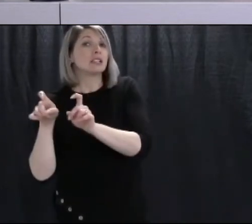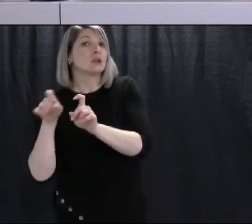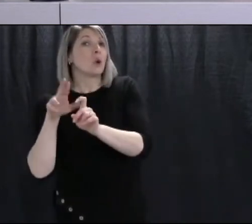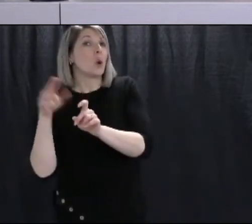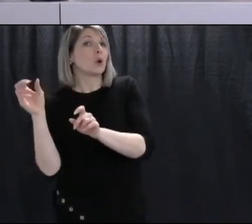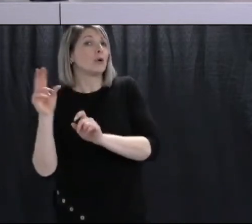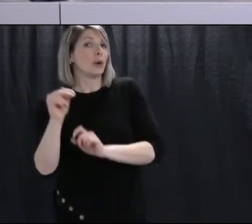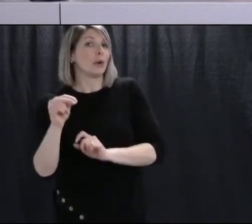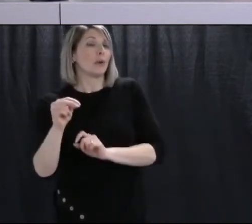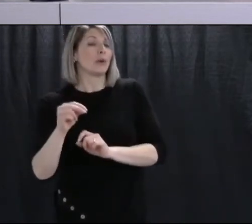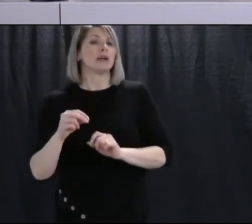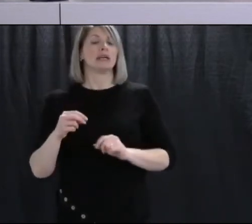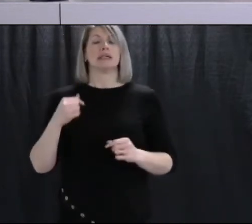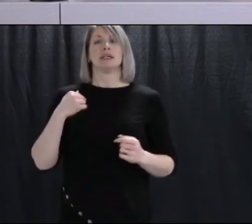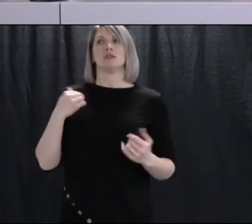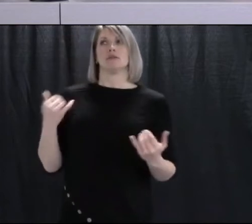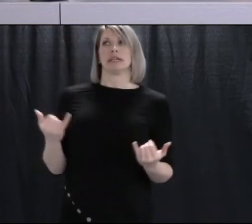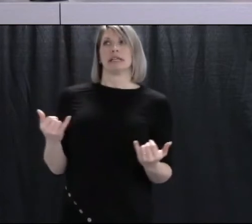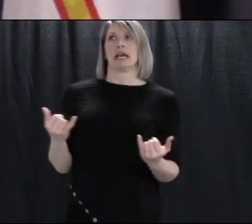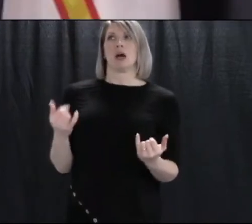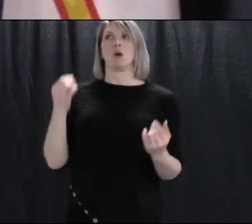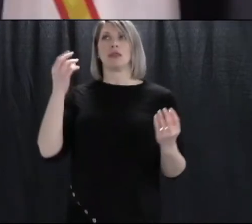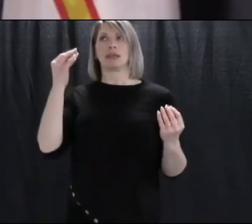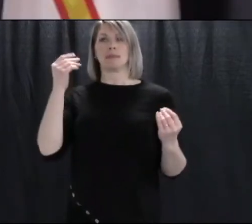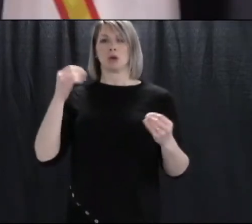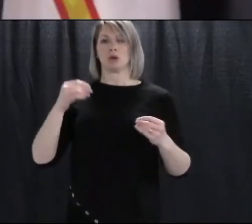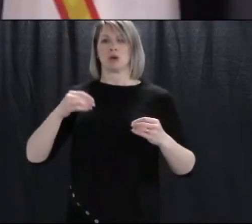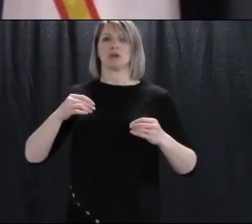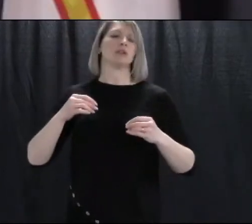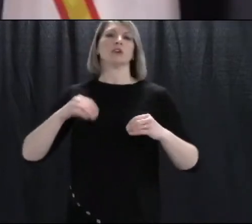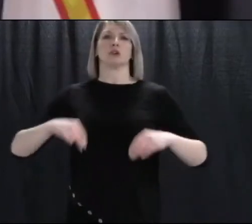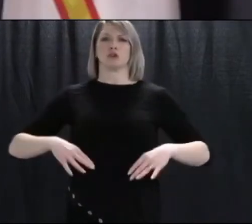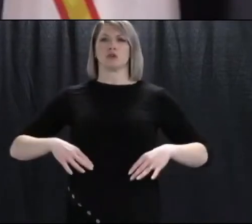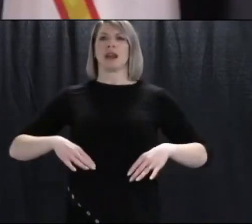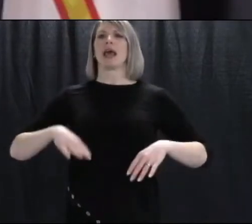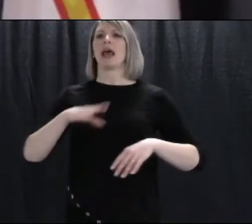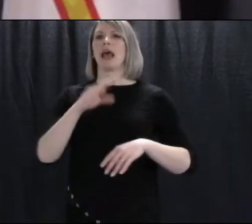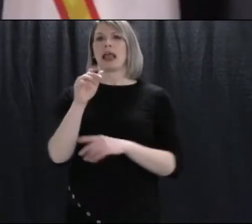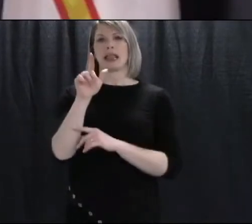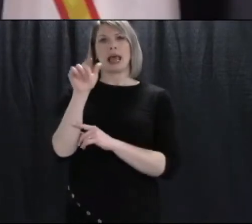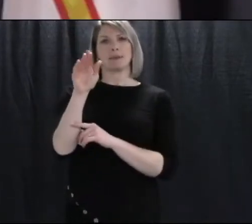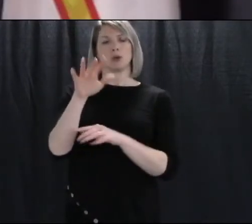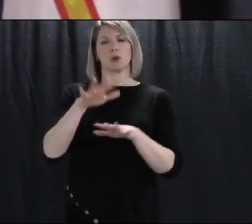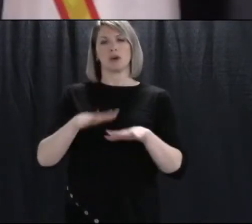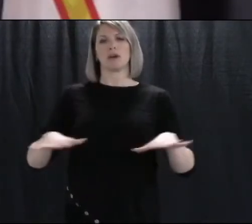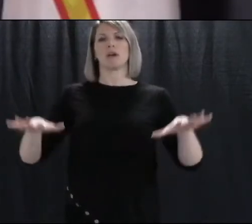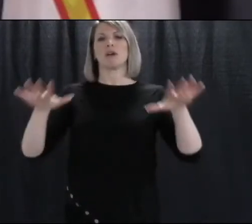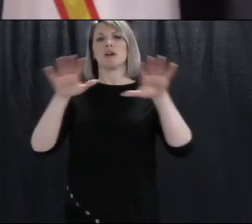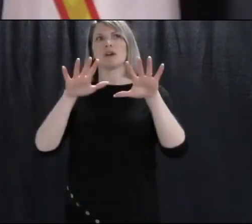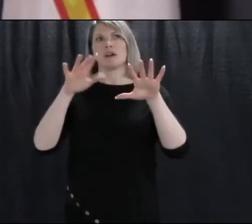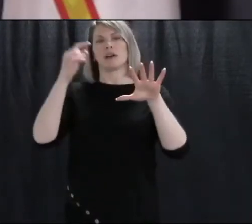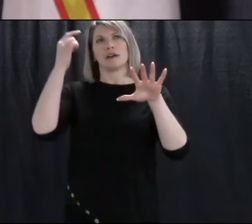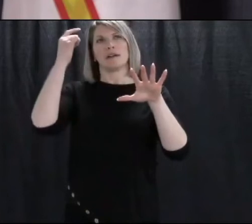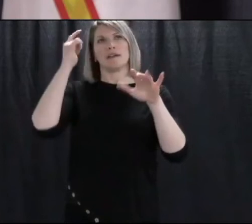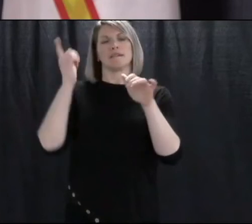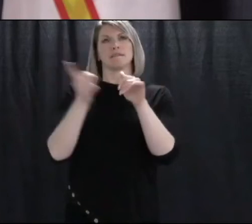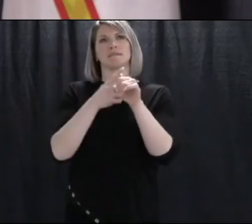consider where this province is and what is the priority for what is on front and center, what is on the minds